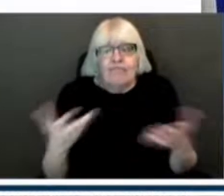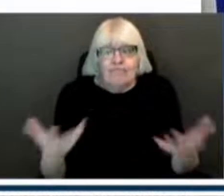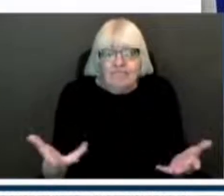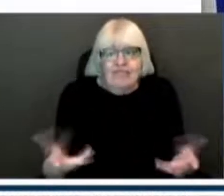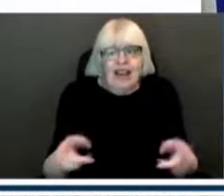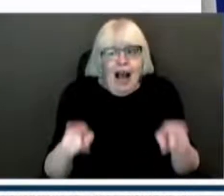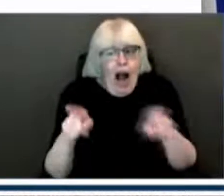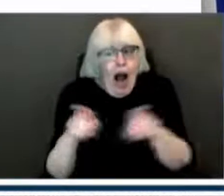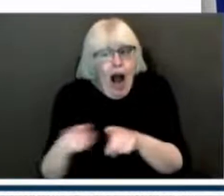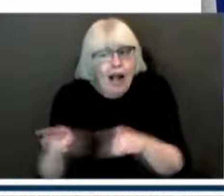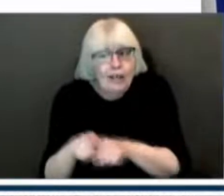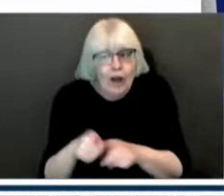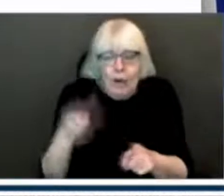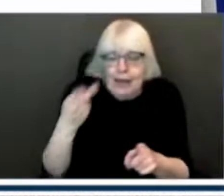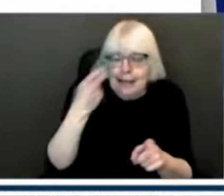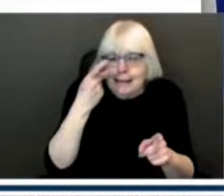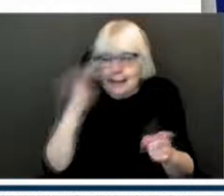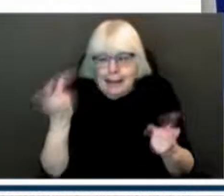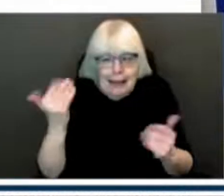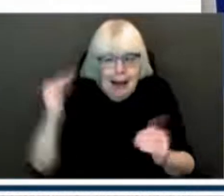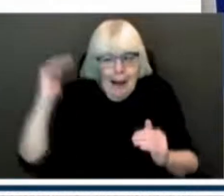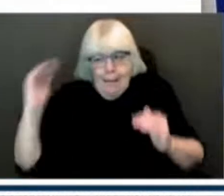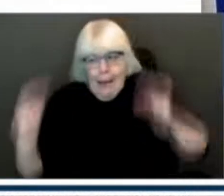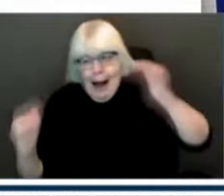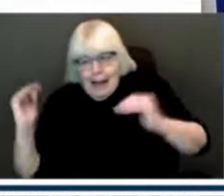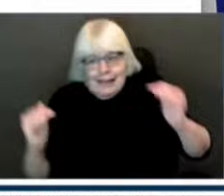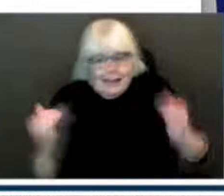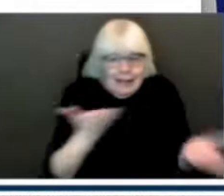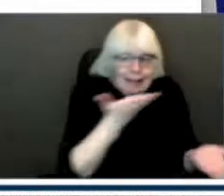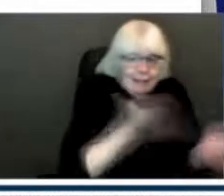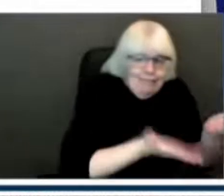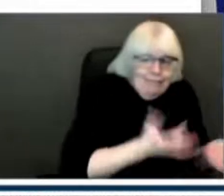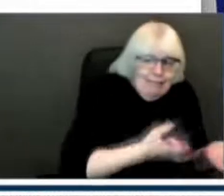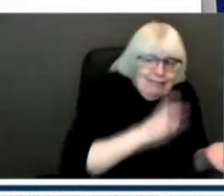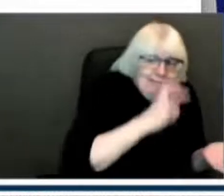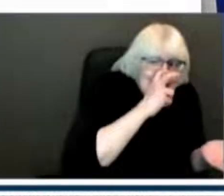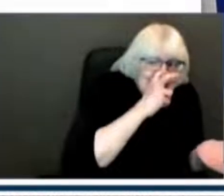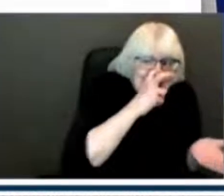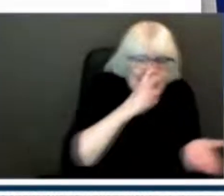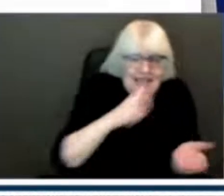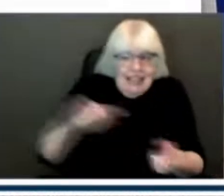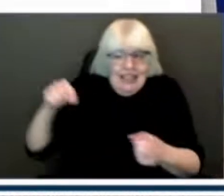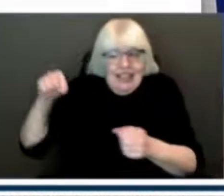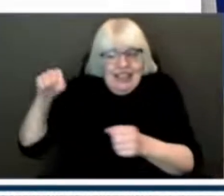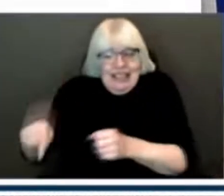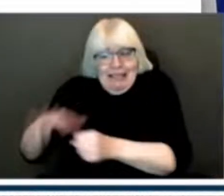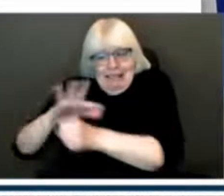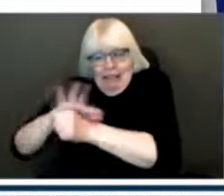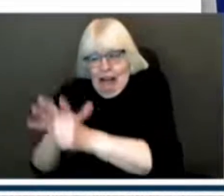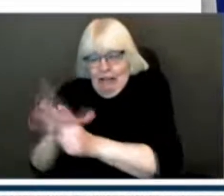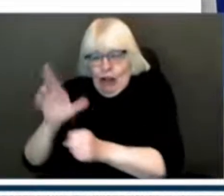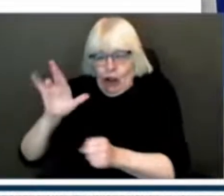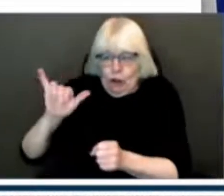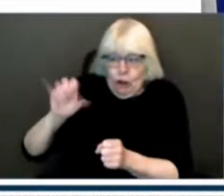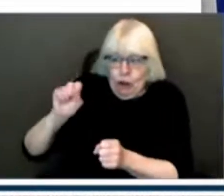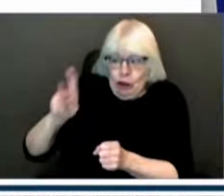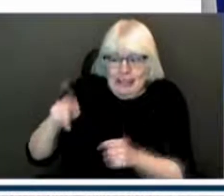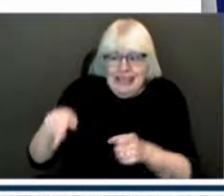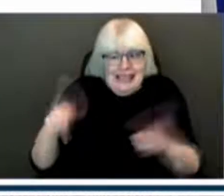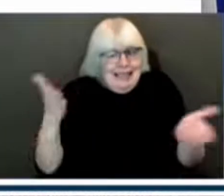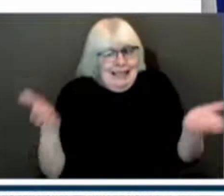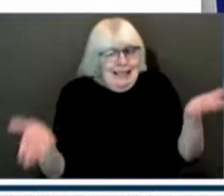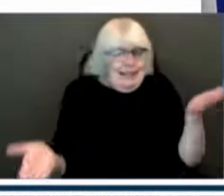restrictions, the risk of COVID in terms of our overall public health. So every step of the way, for